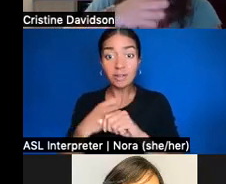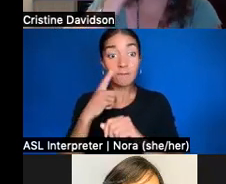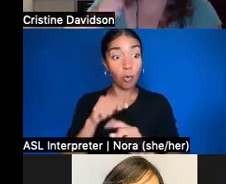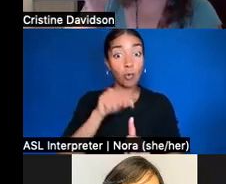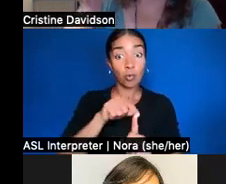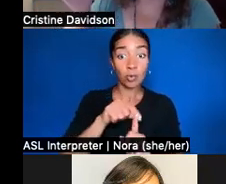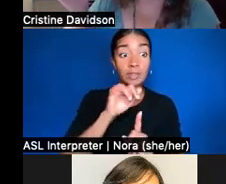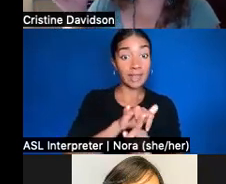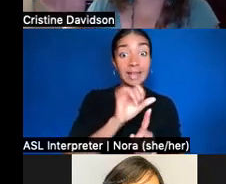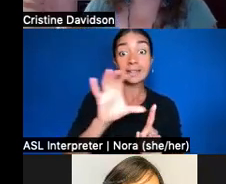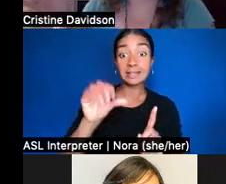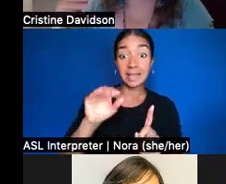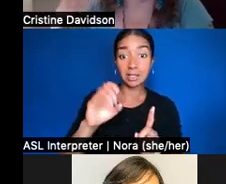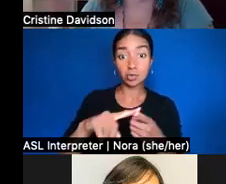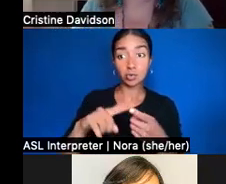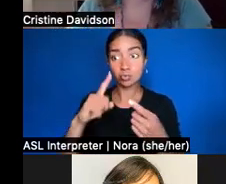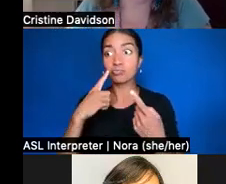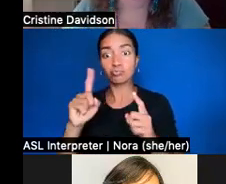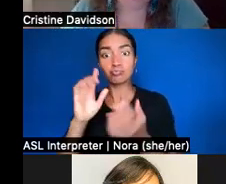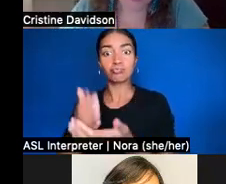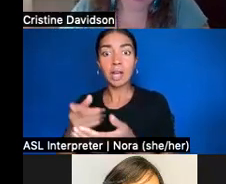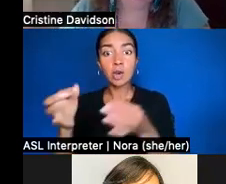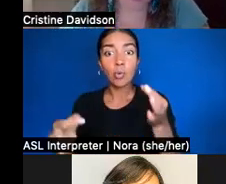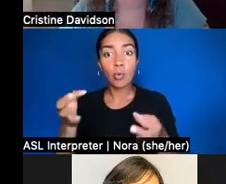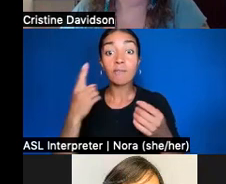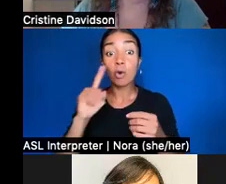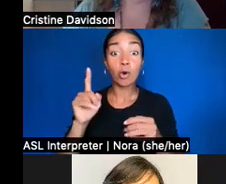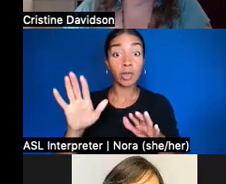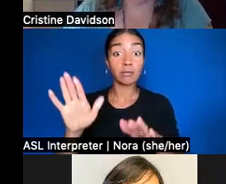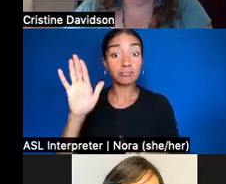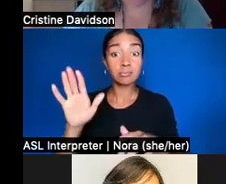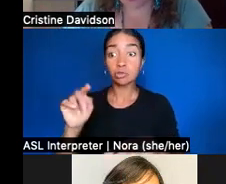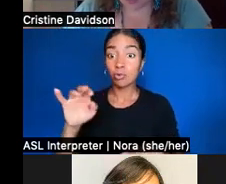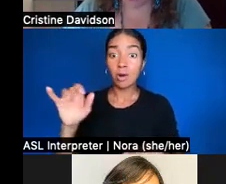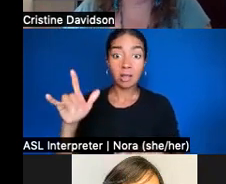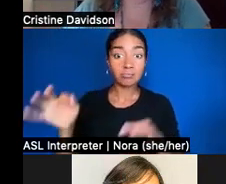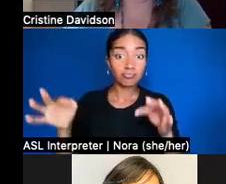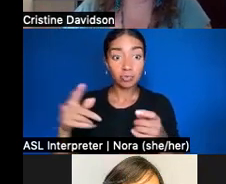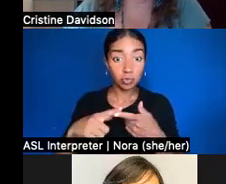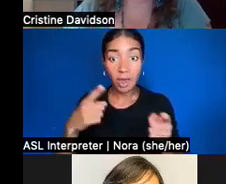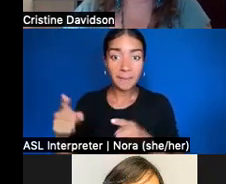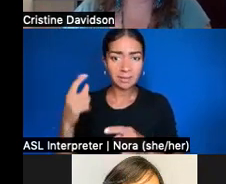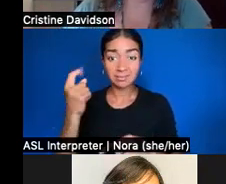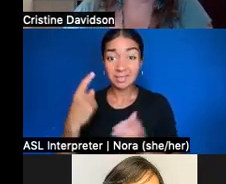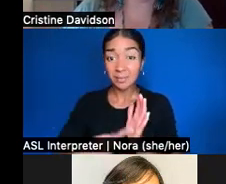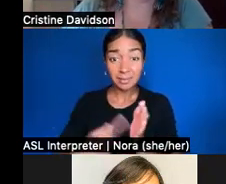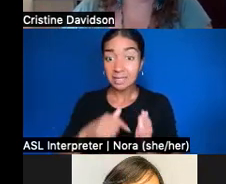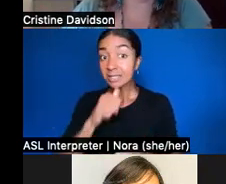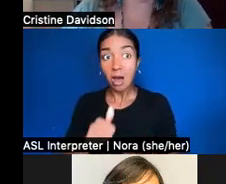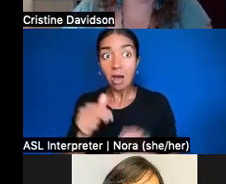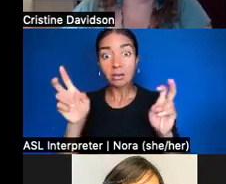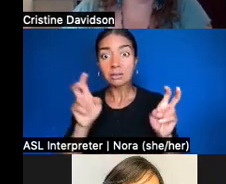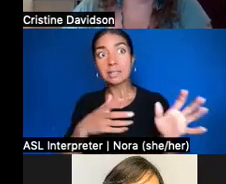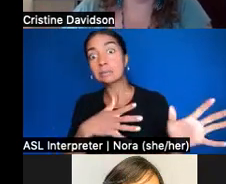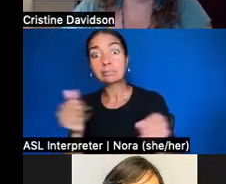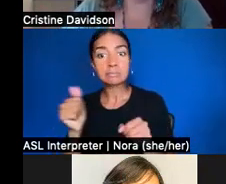to happen can take weeks. Like it's not speedy, right? And so that's not what we're talking about here. But you